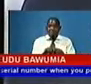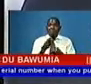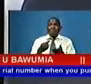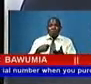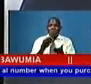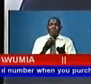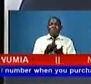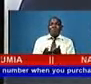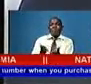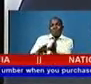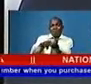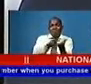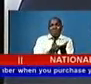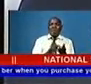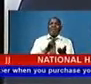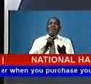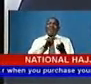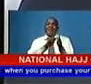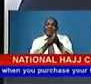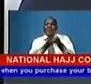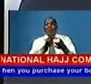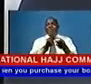offer to put in the exhibits.